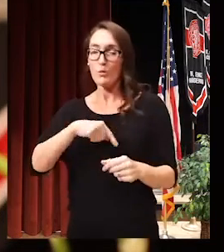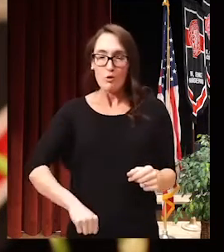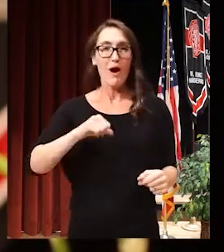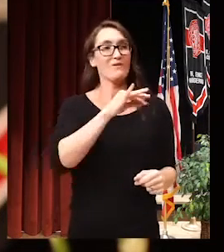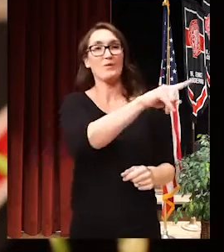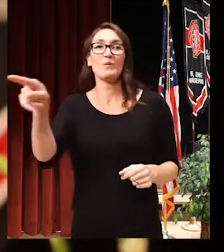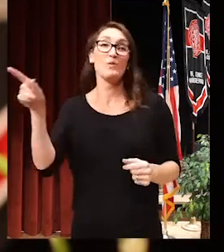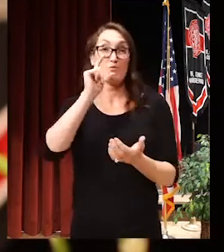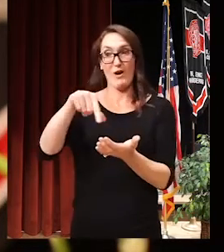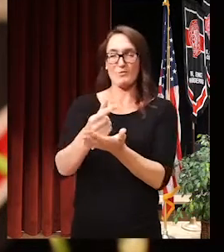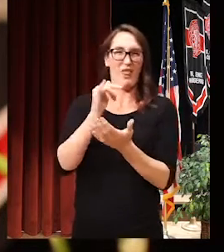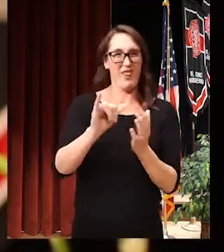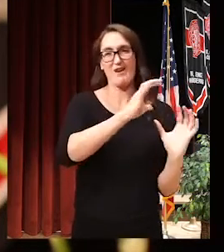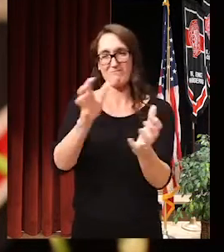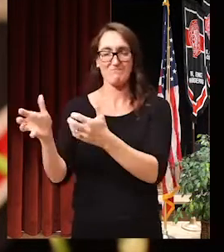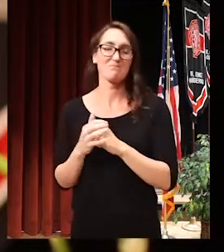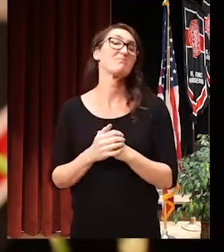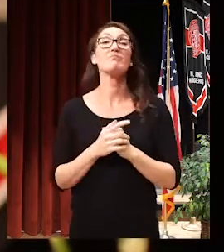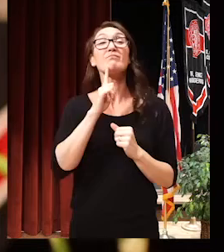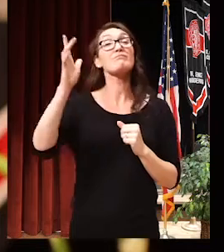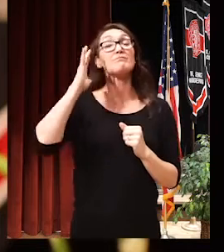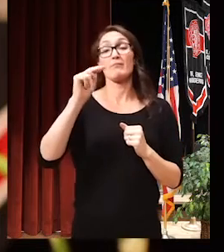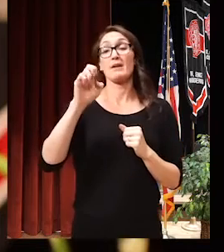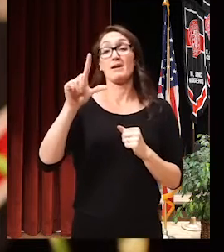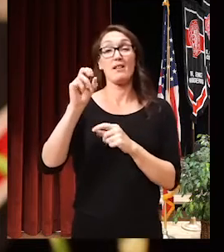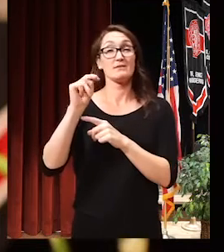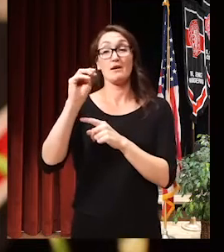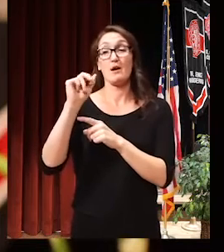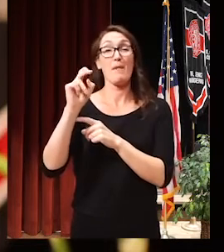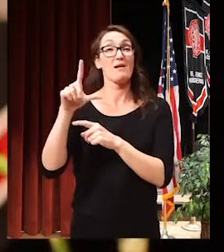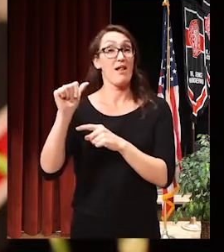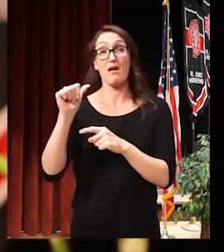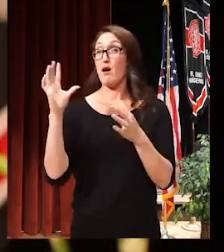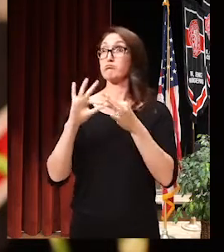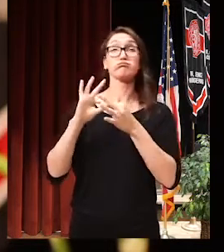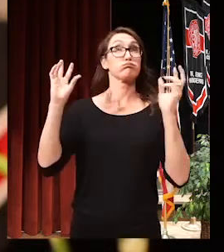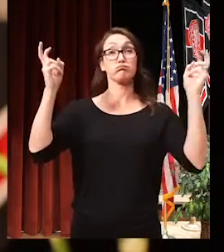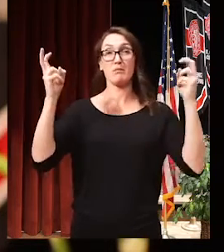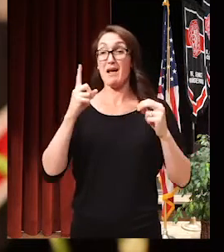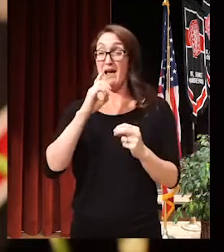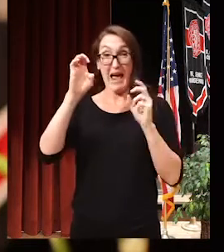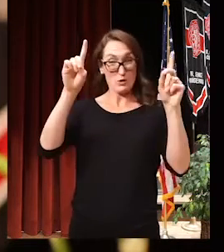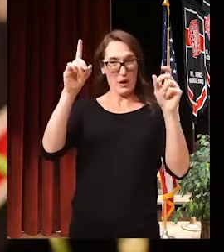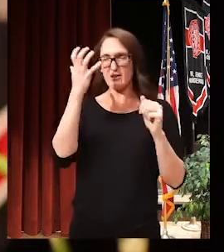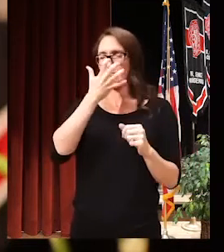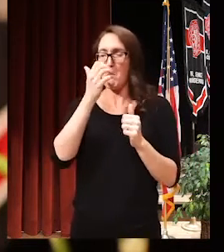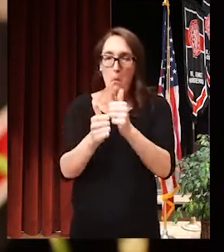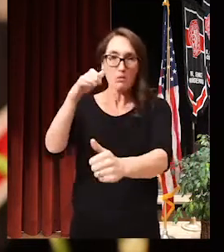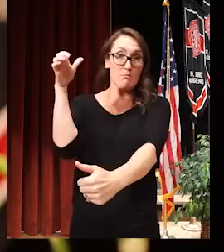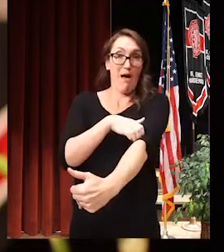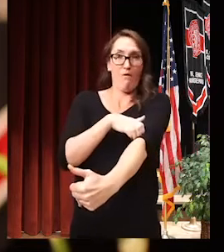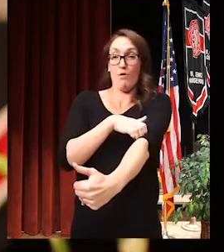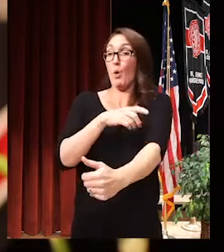of you. As Nelson Mandela once said, education is the most powerful weapon which you can use to